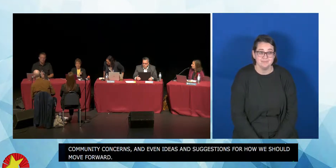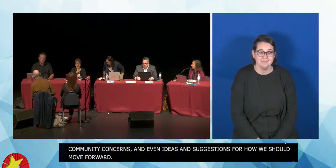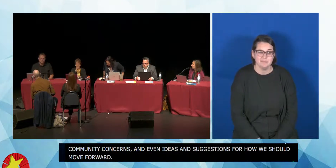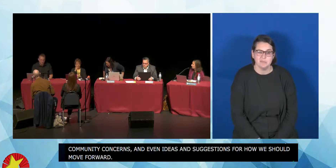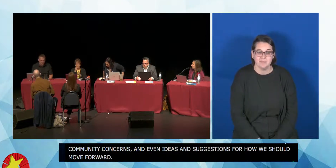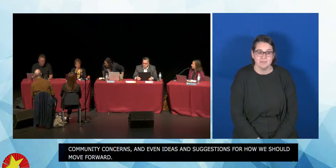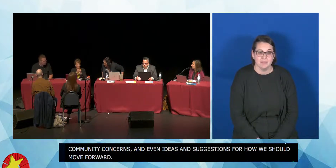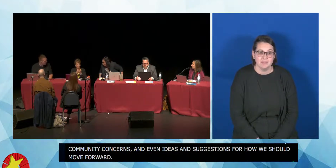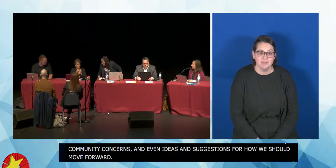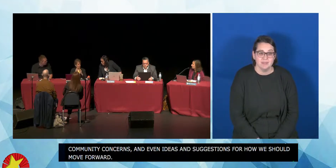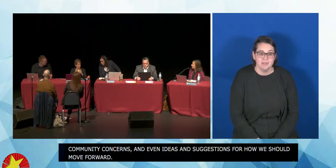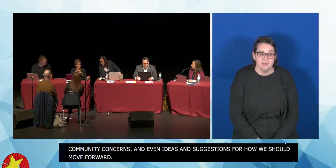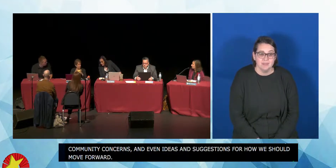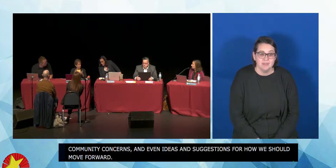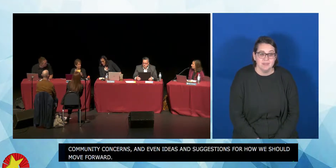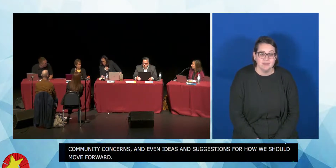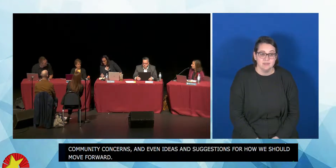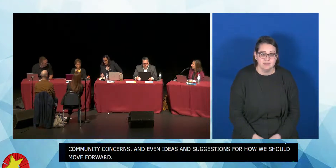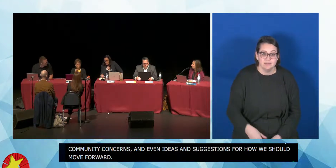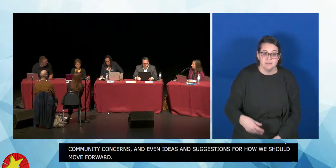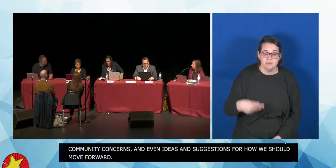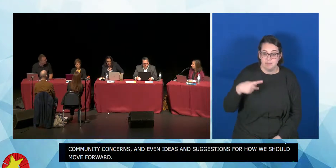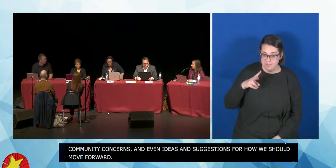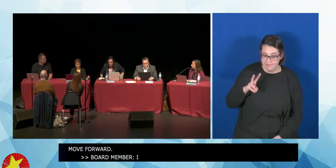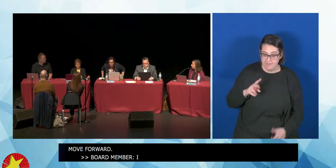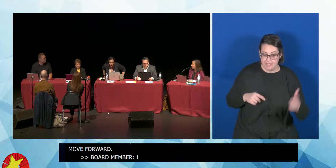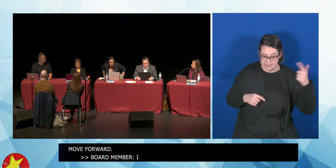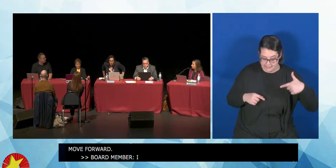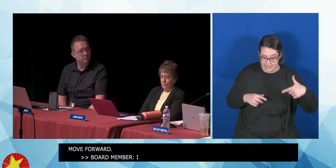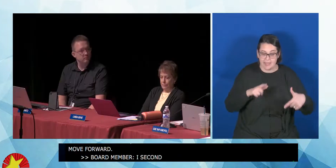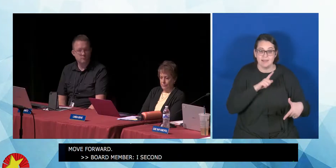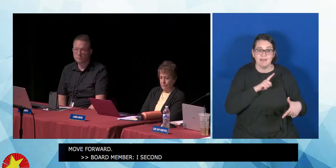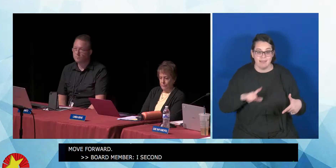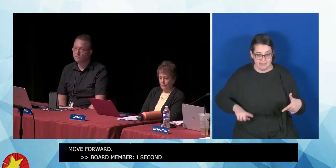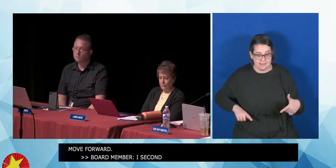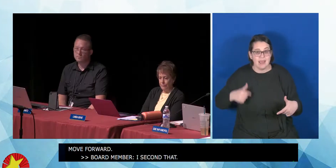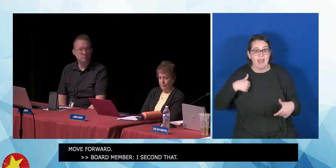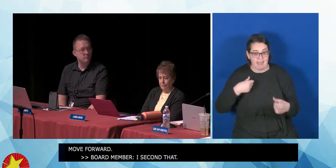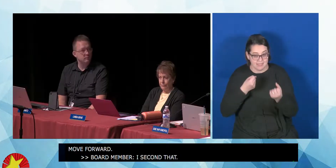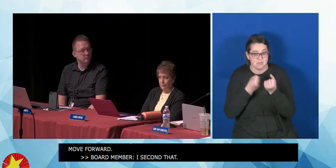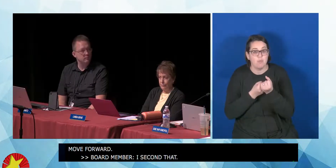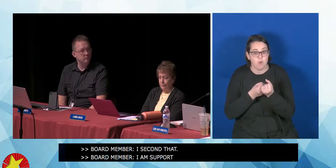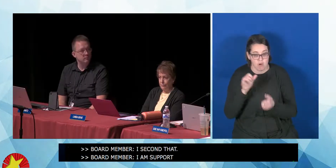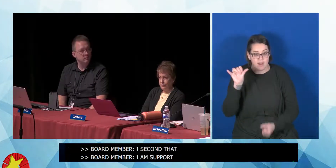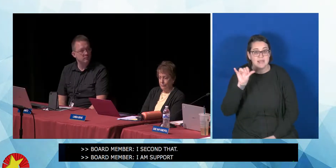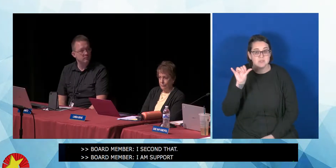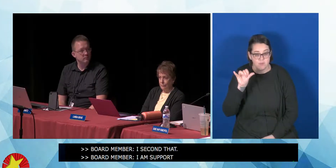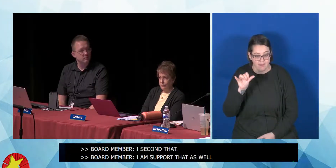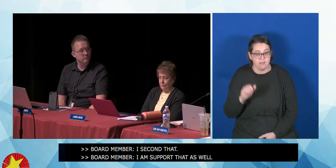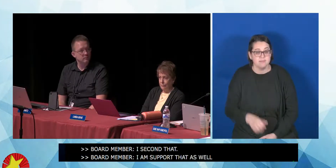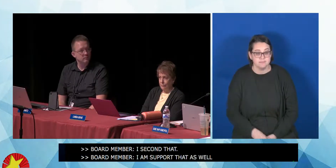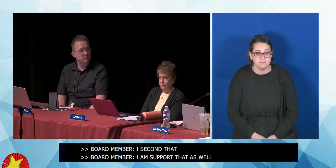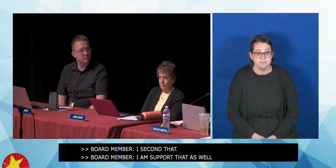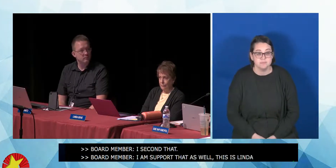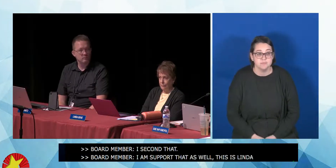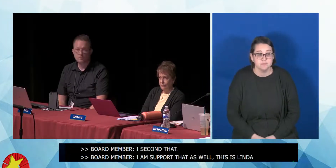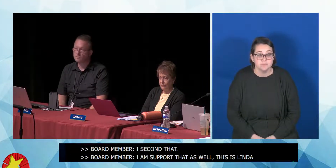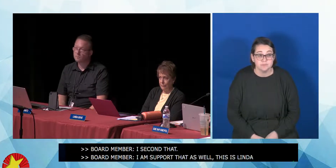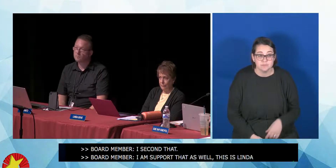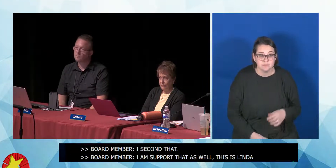I second that. And I'm in support of that as well. This is Linda. I support that very much. I would support that as well.